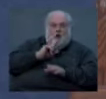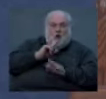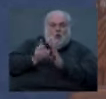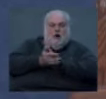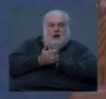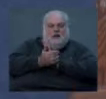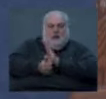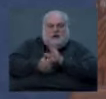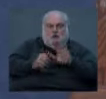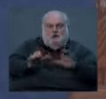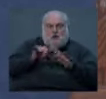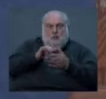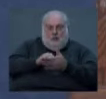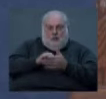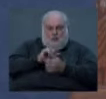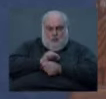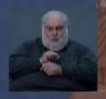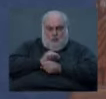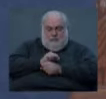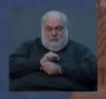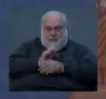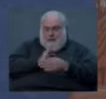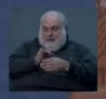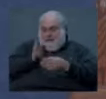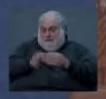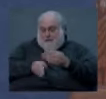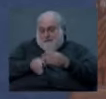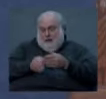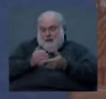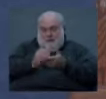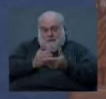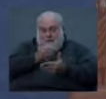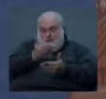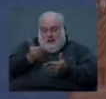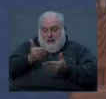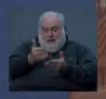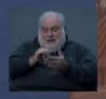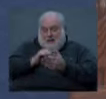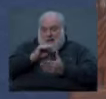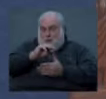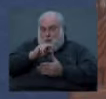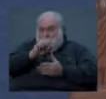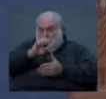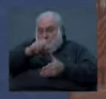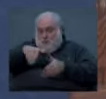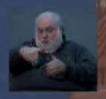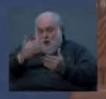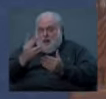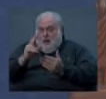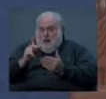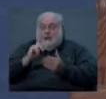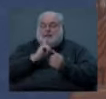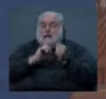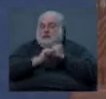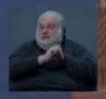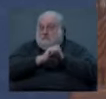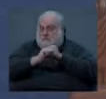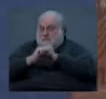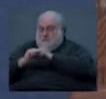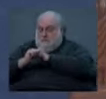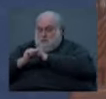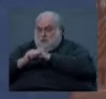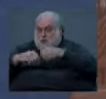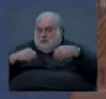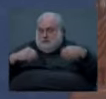work. Now, at the end of this job, some of the stuff that Mr. Muse brought up is marketing. You know, you are going to go out and sell